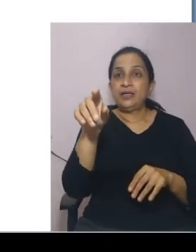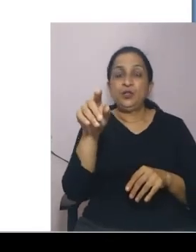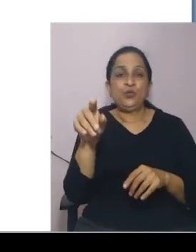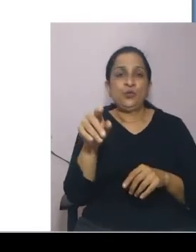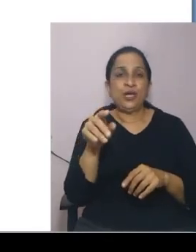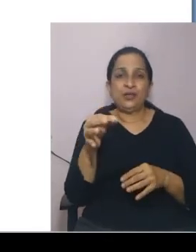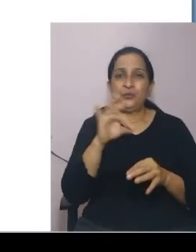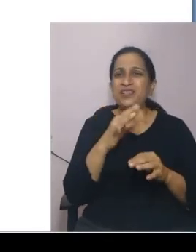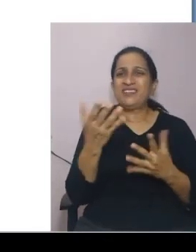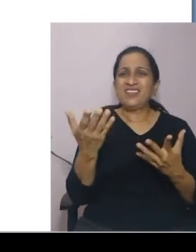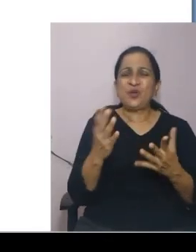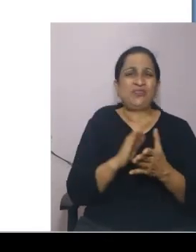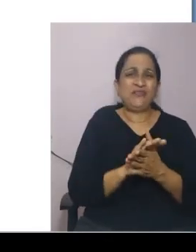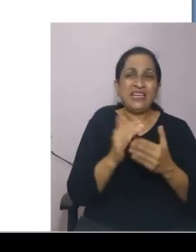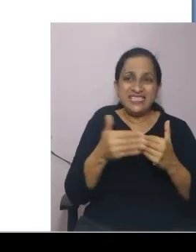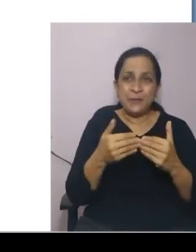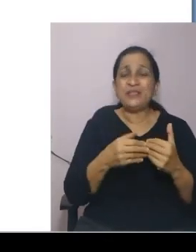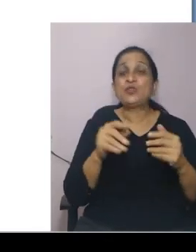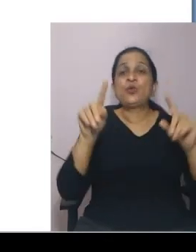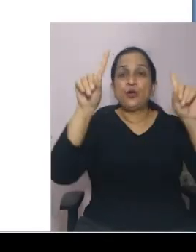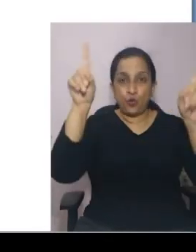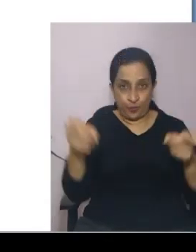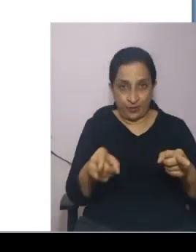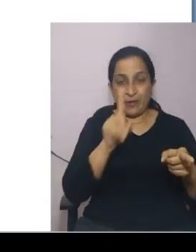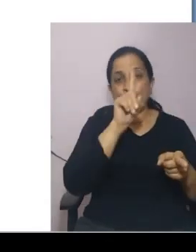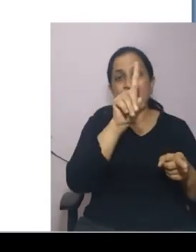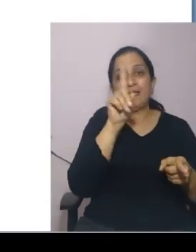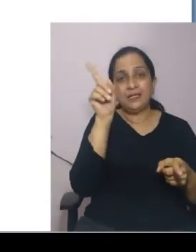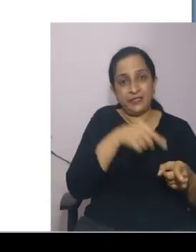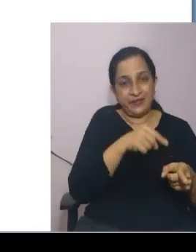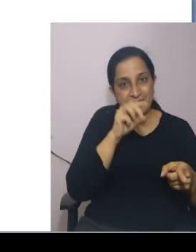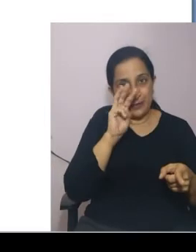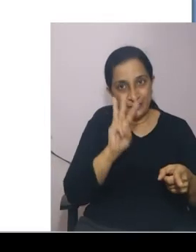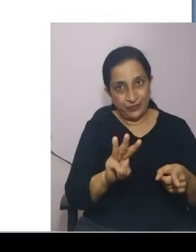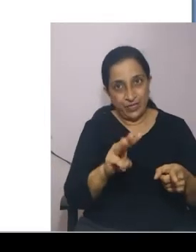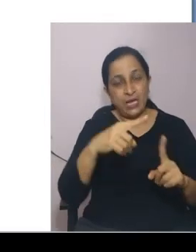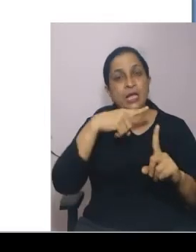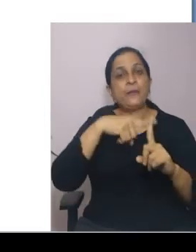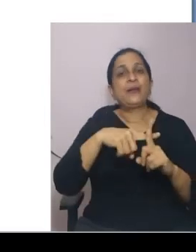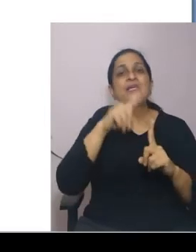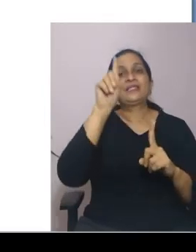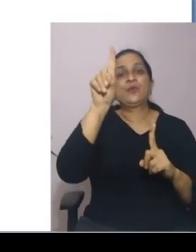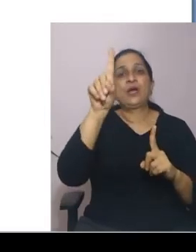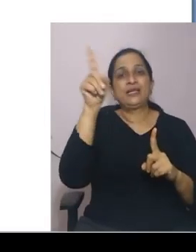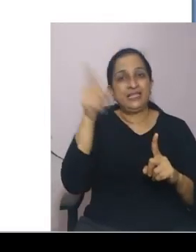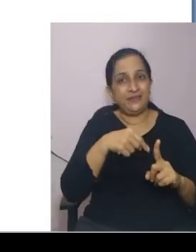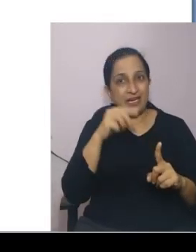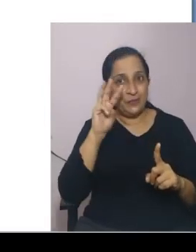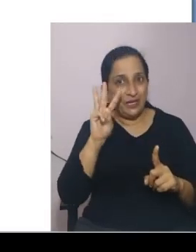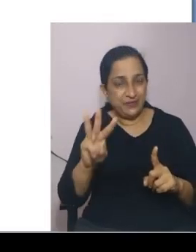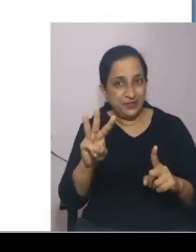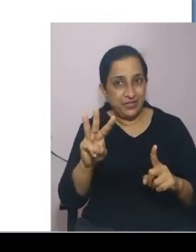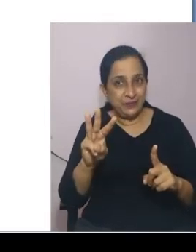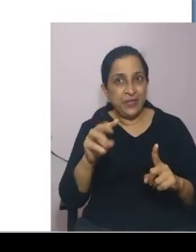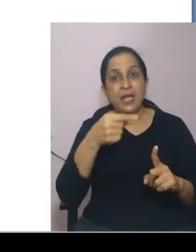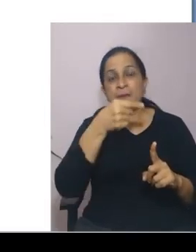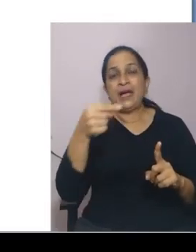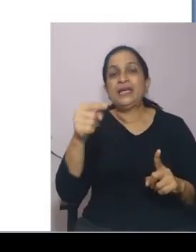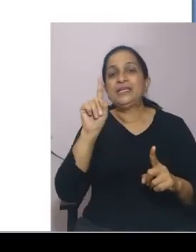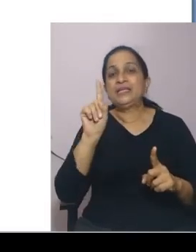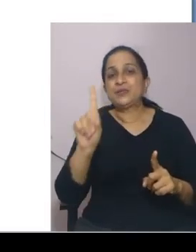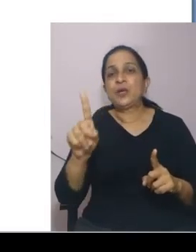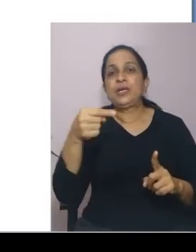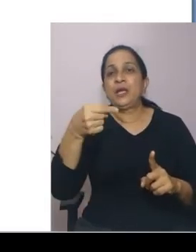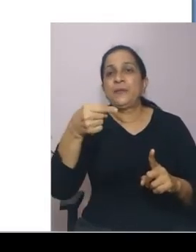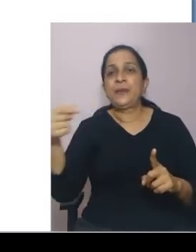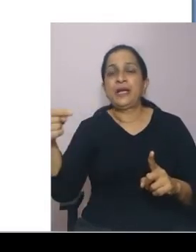and minus tan 45 is equal to 1, cot 45 is equal to 1. Remember tan 30